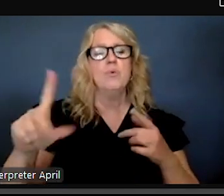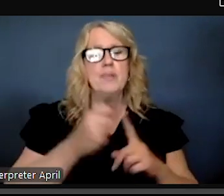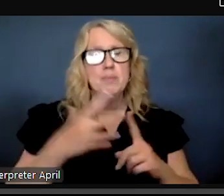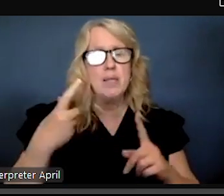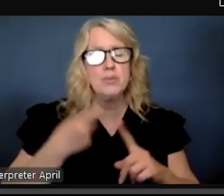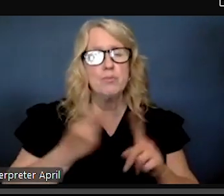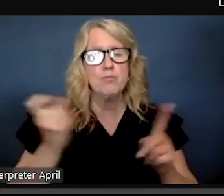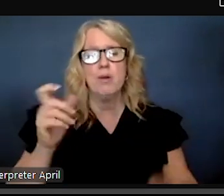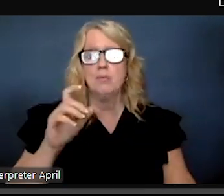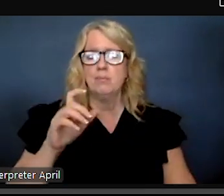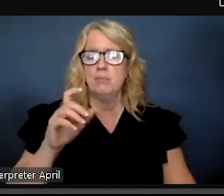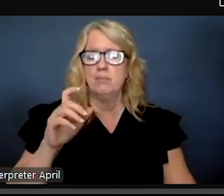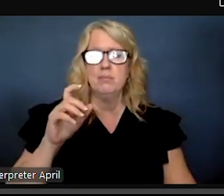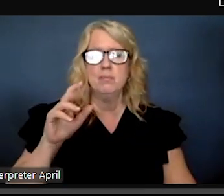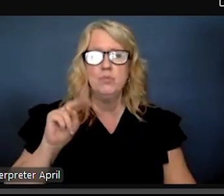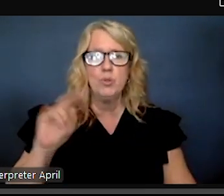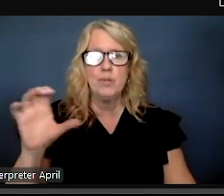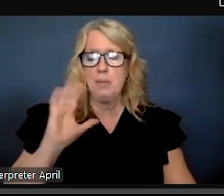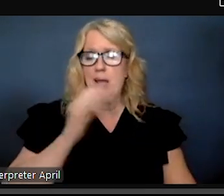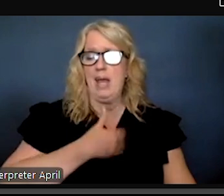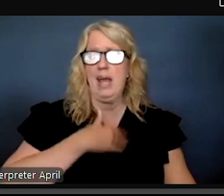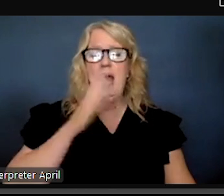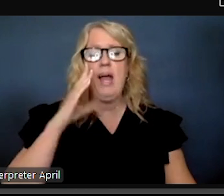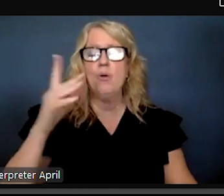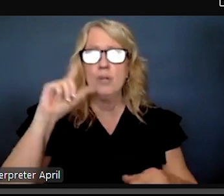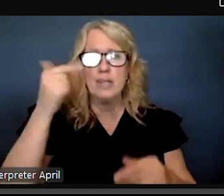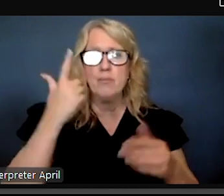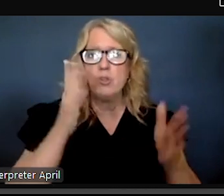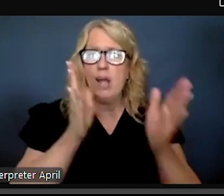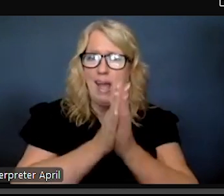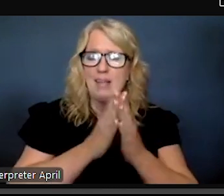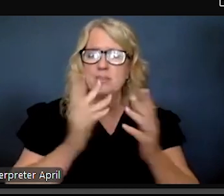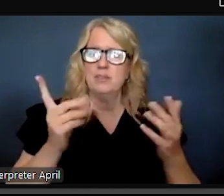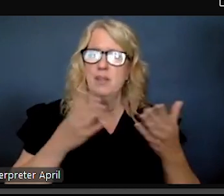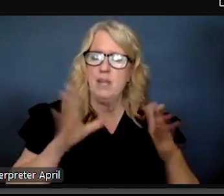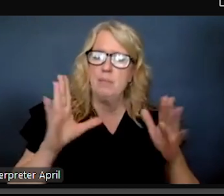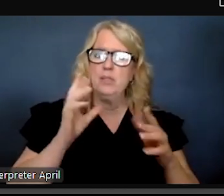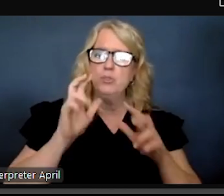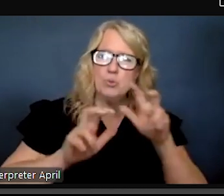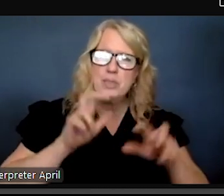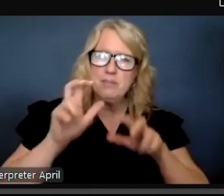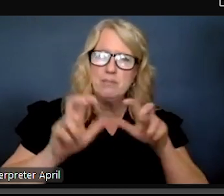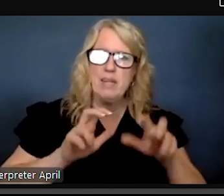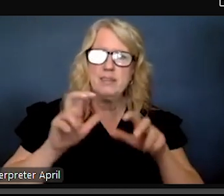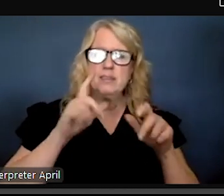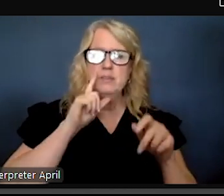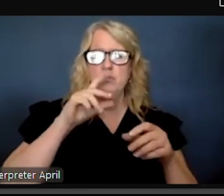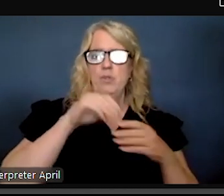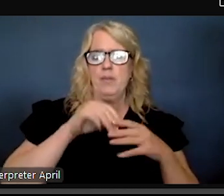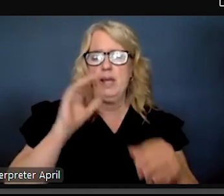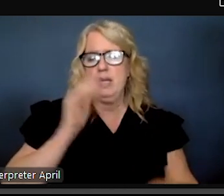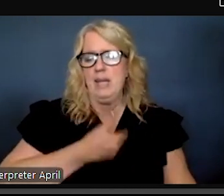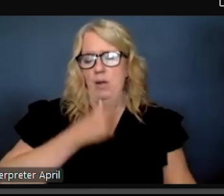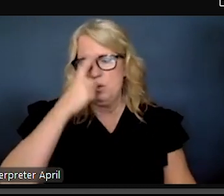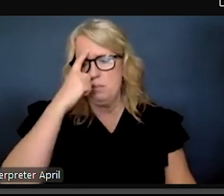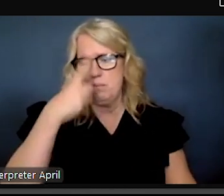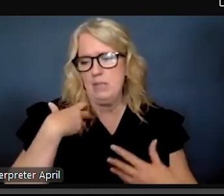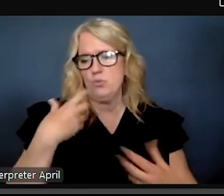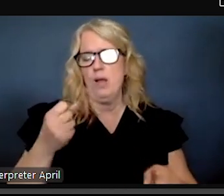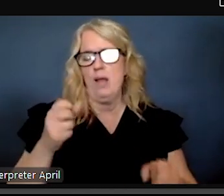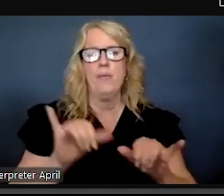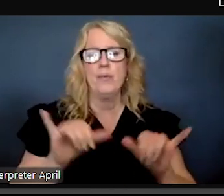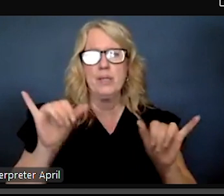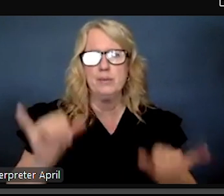North Carolina, and our governor asked the General Assembly to invest a lot of the sign-in bonus in our mental health system